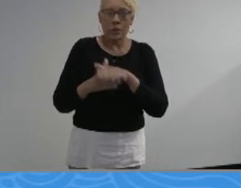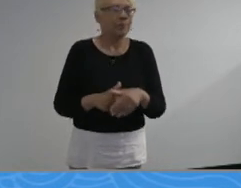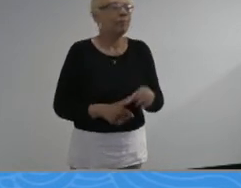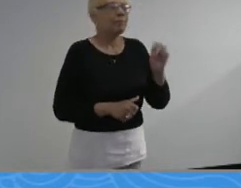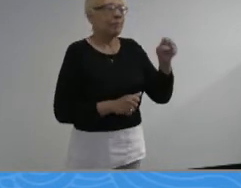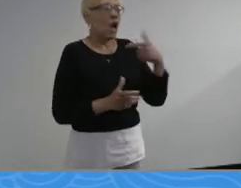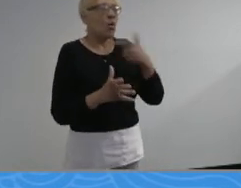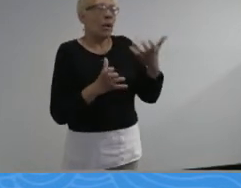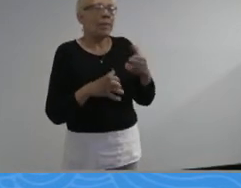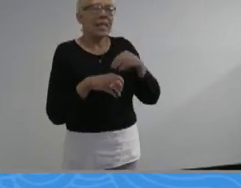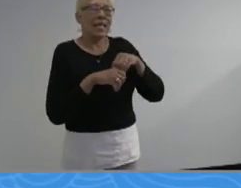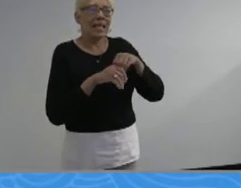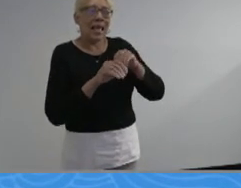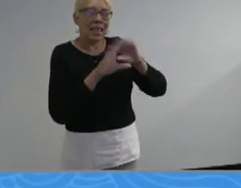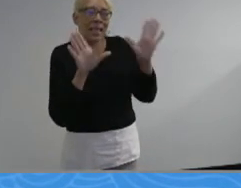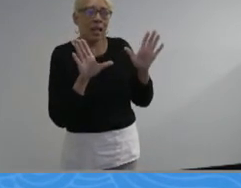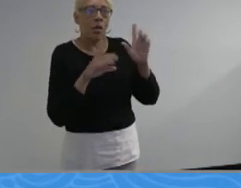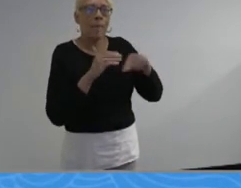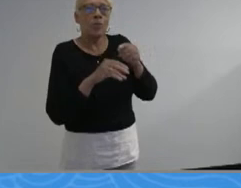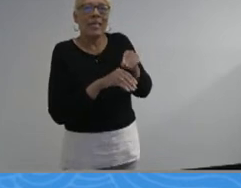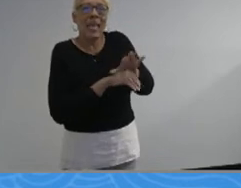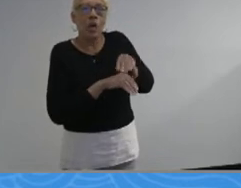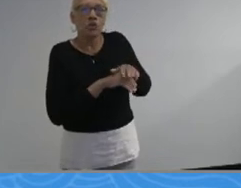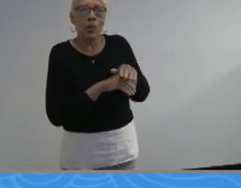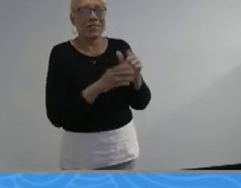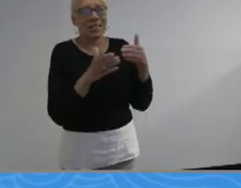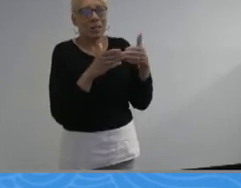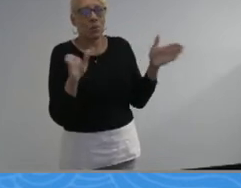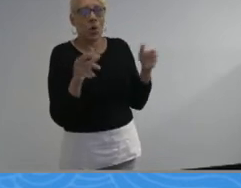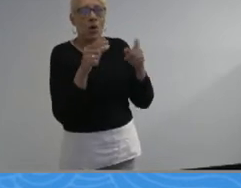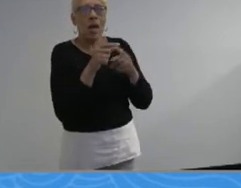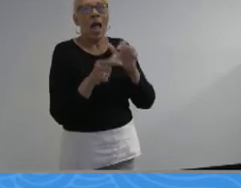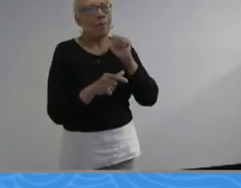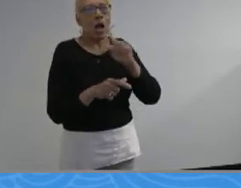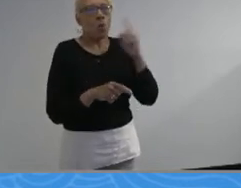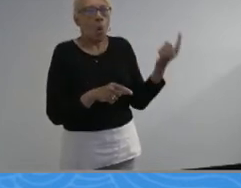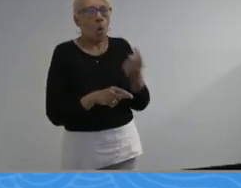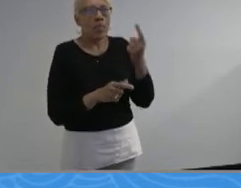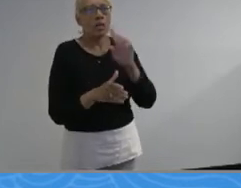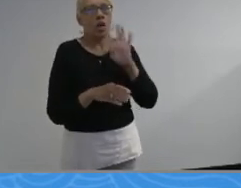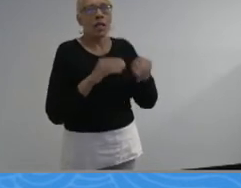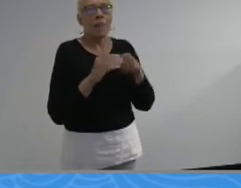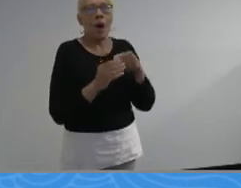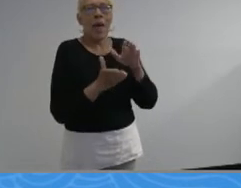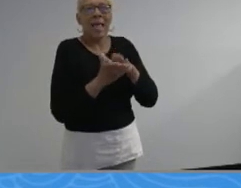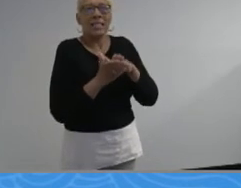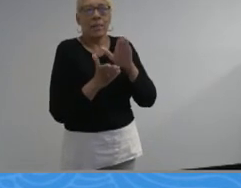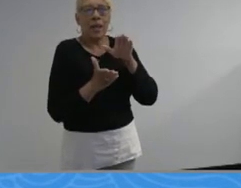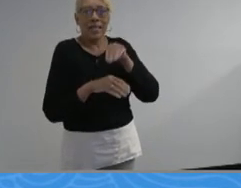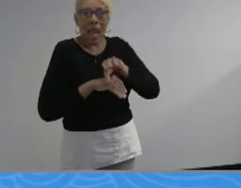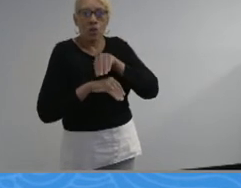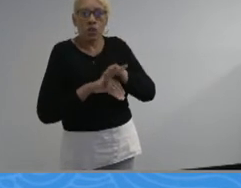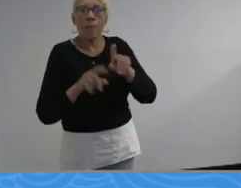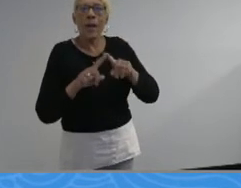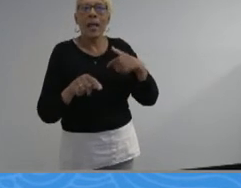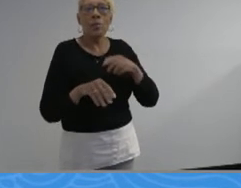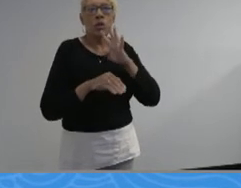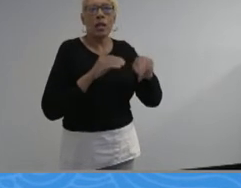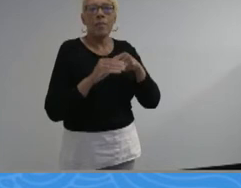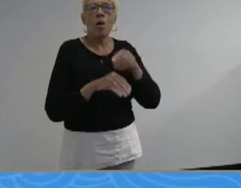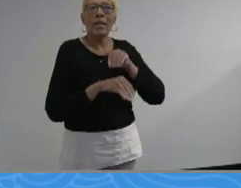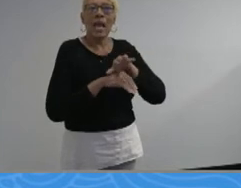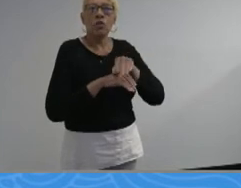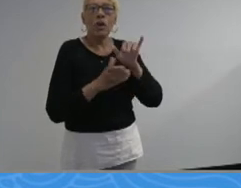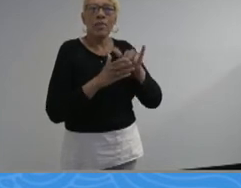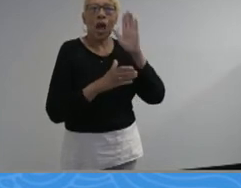counselors, because I think that can be a broad term. I'm not talking about just academic counselors, right? I'm talking about counselors who have a skill set